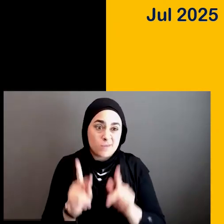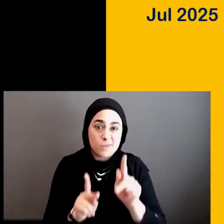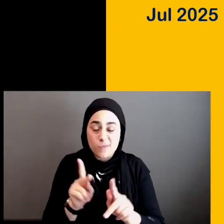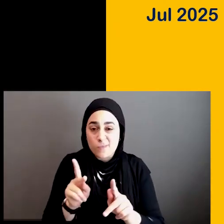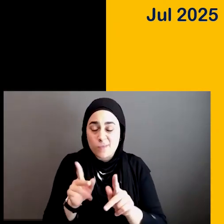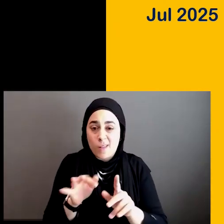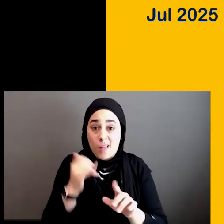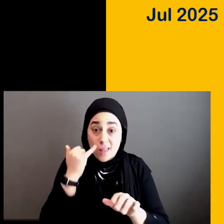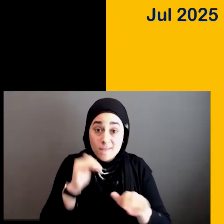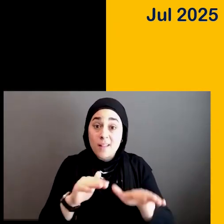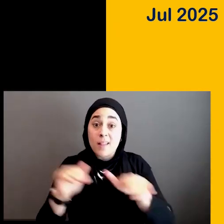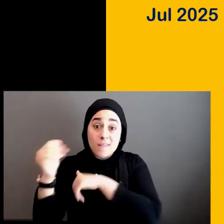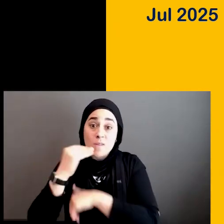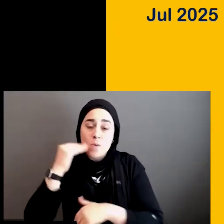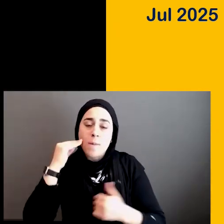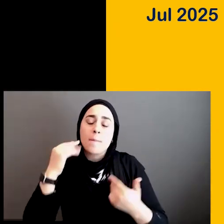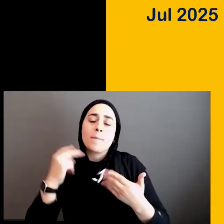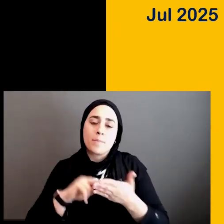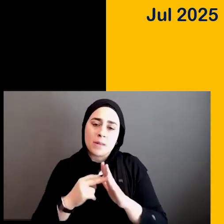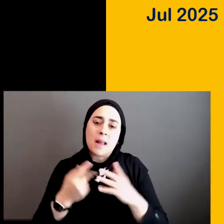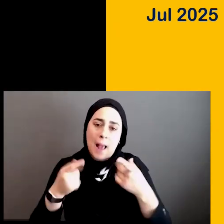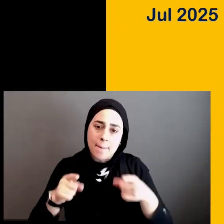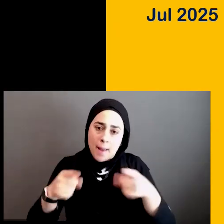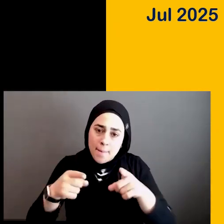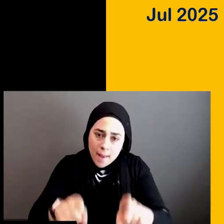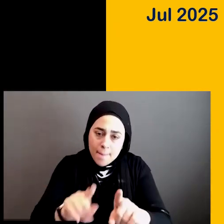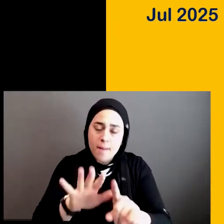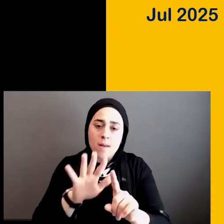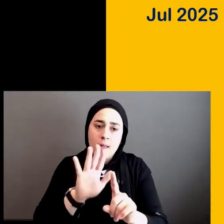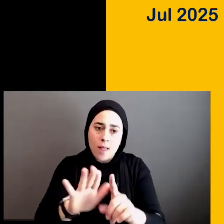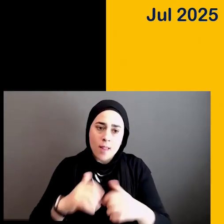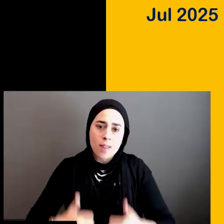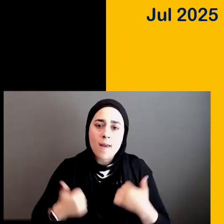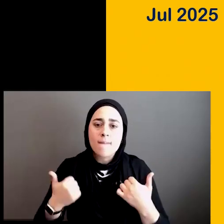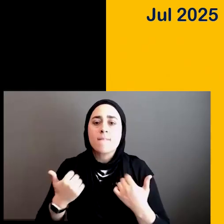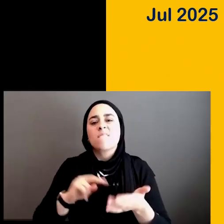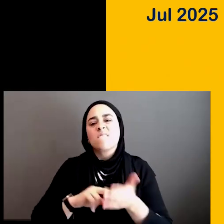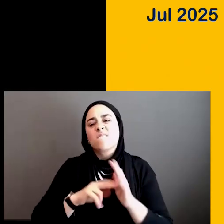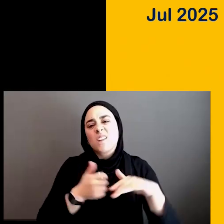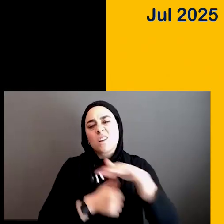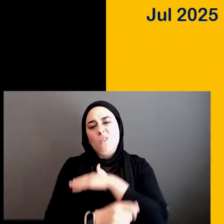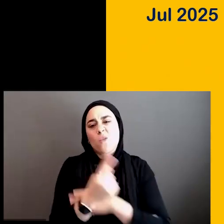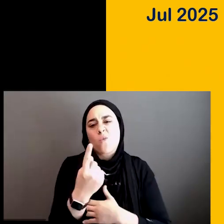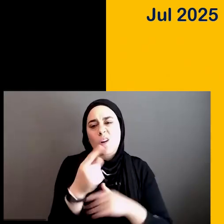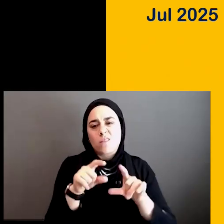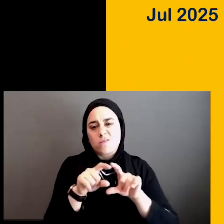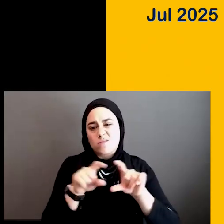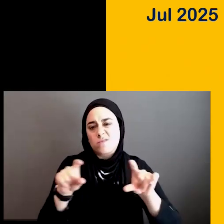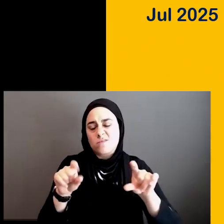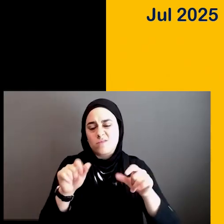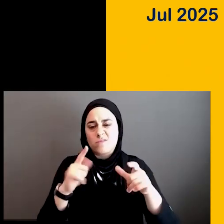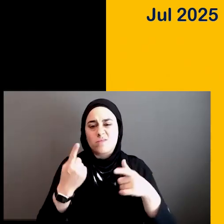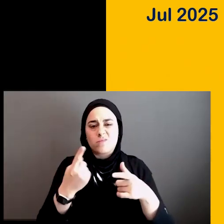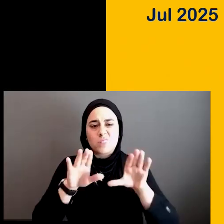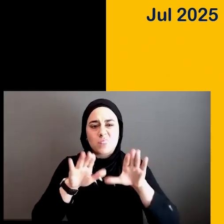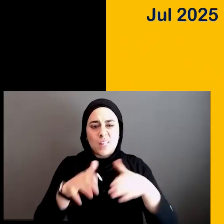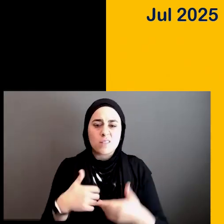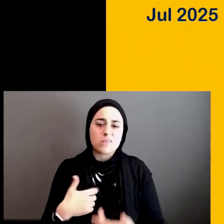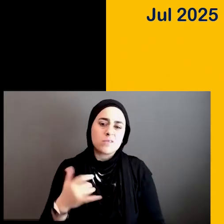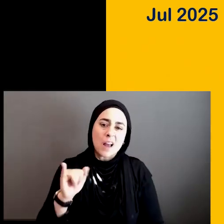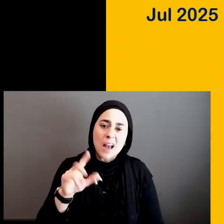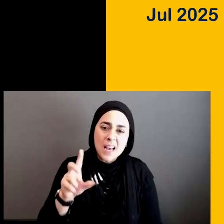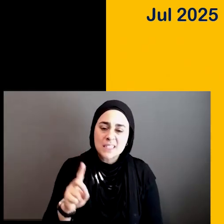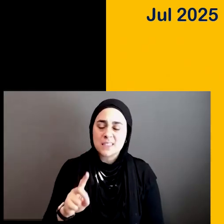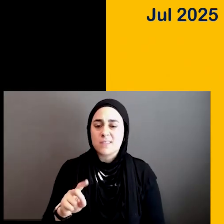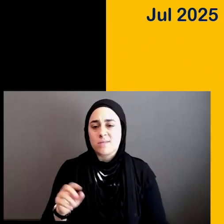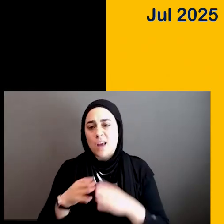lives, and we're just going to address them all in that one category. So you'll be getting their ID, helping with housing, income supports,